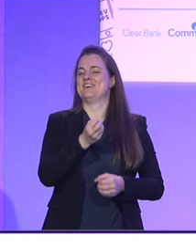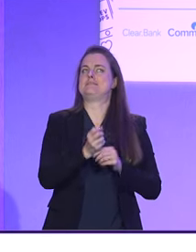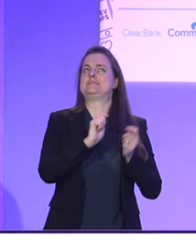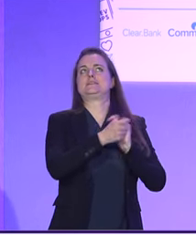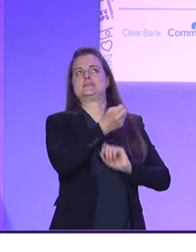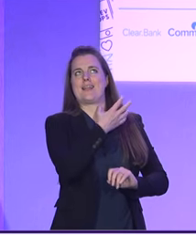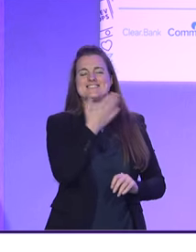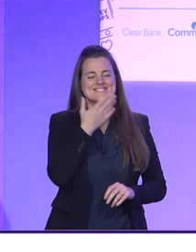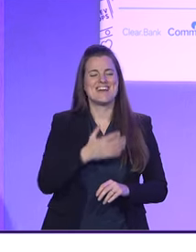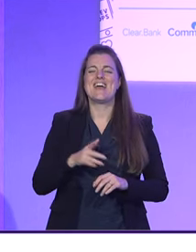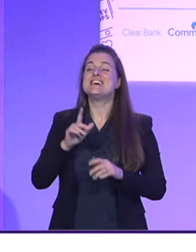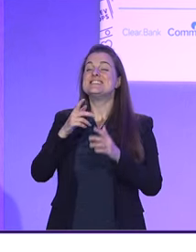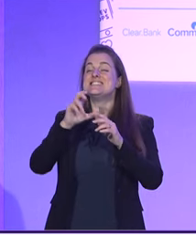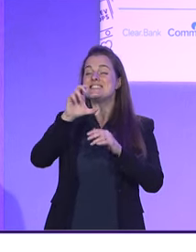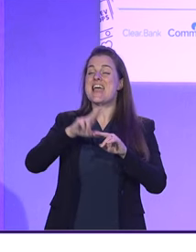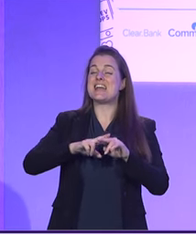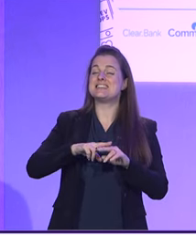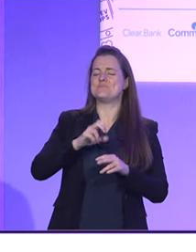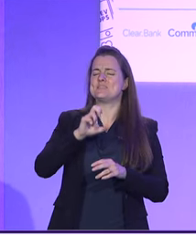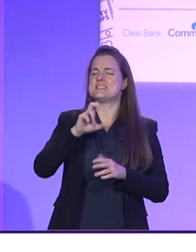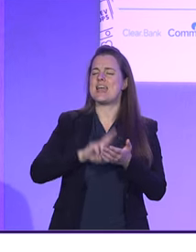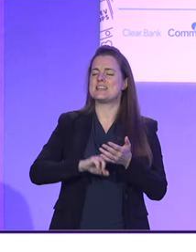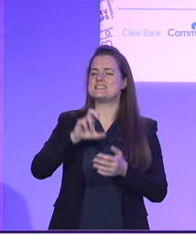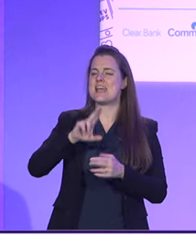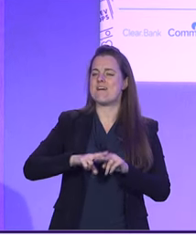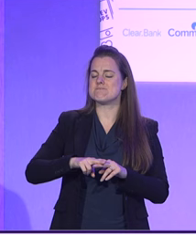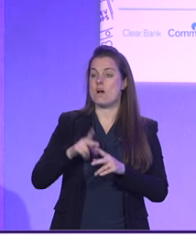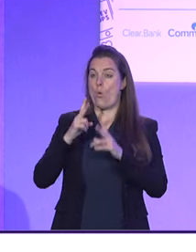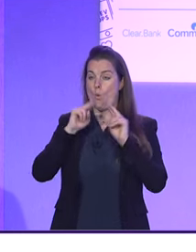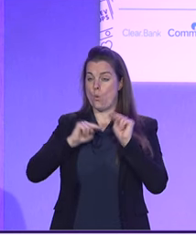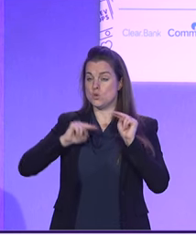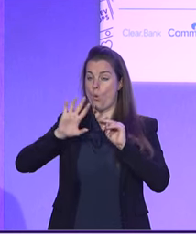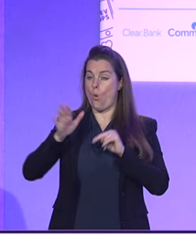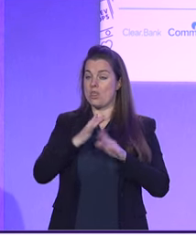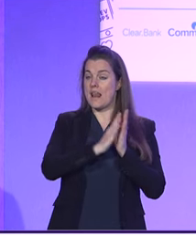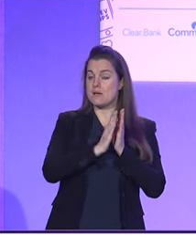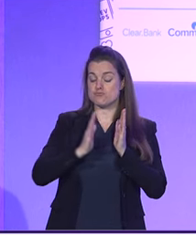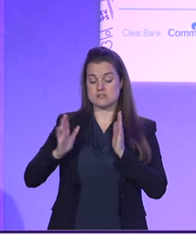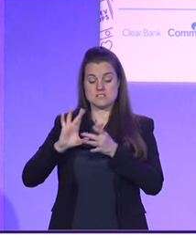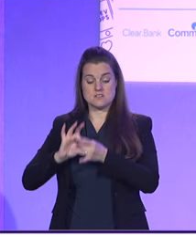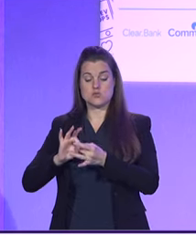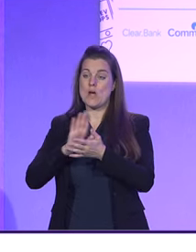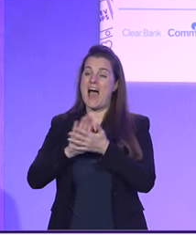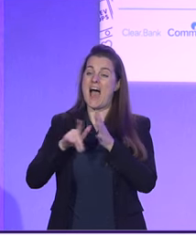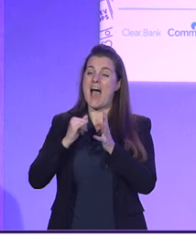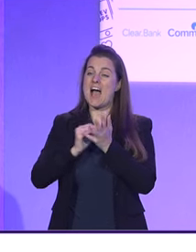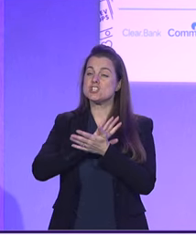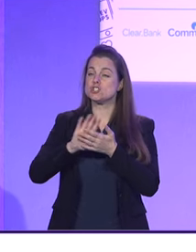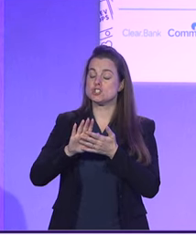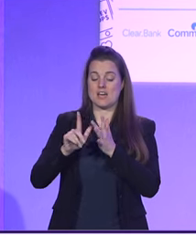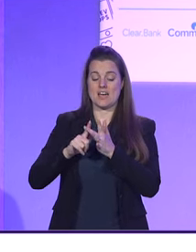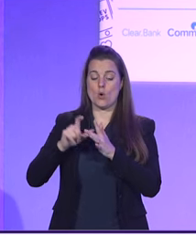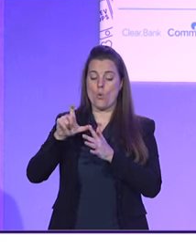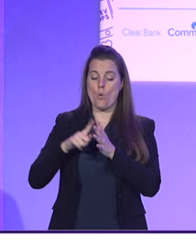so for instance, the CNCF recently did an audit of all their libraries that depend on HashiCorp libraries. You can write a